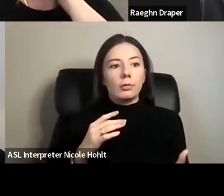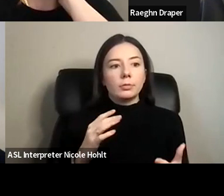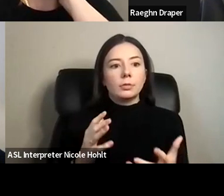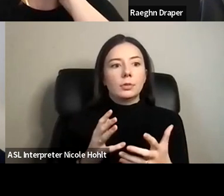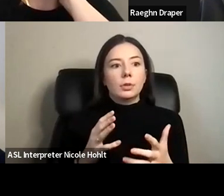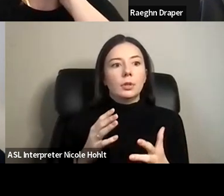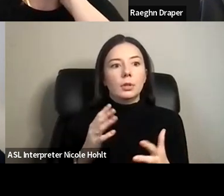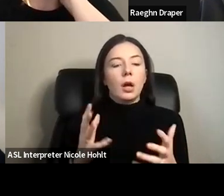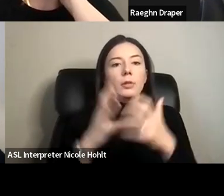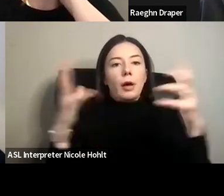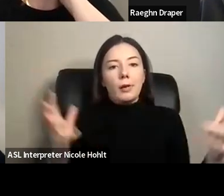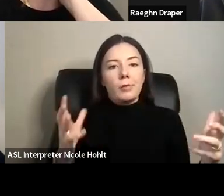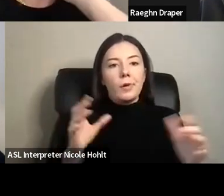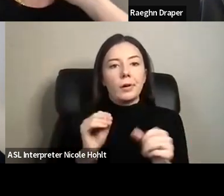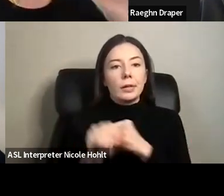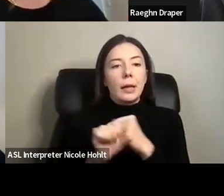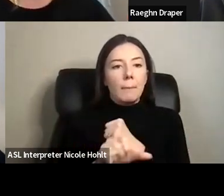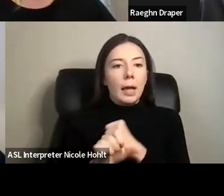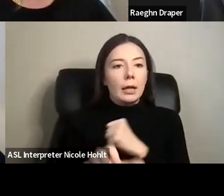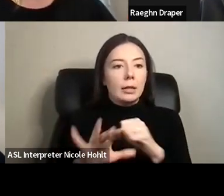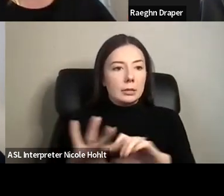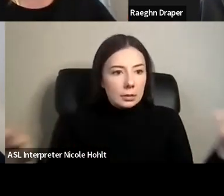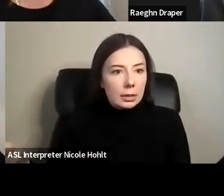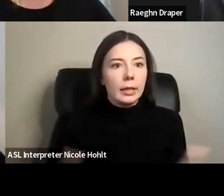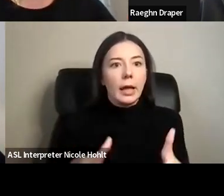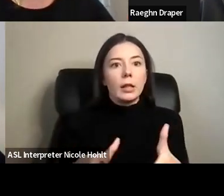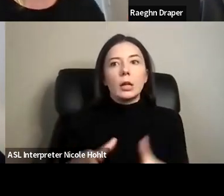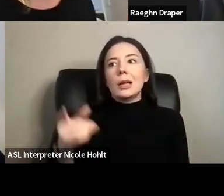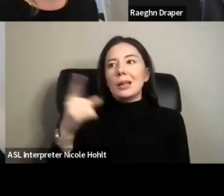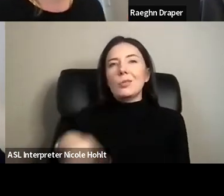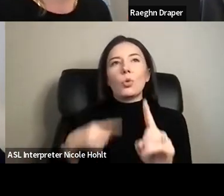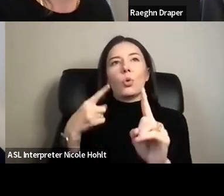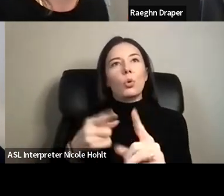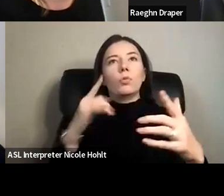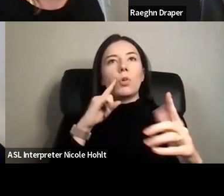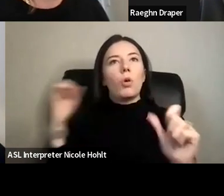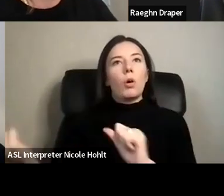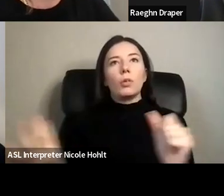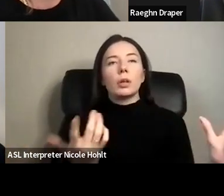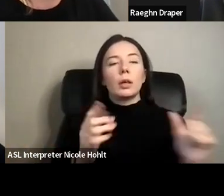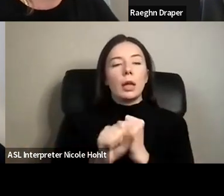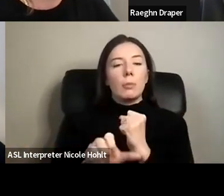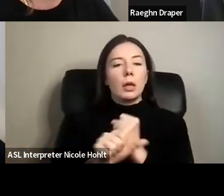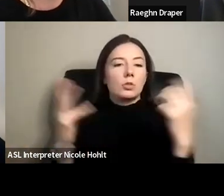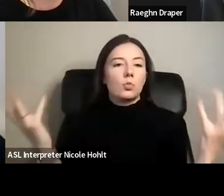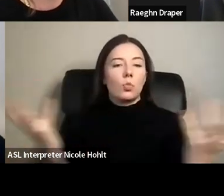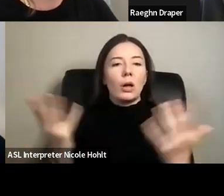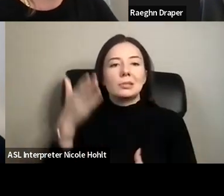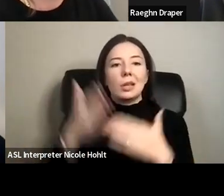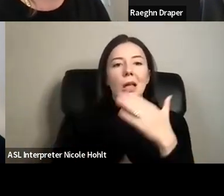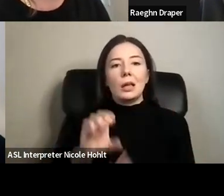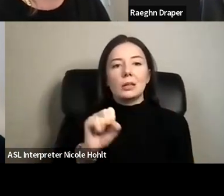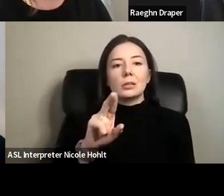end, our campaigns are led to end sub-minimum wage here in Illinois. And we also have